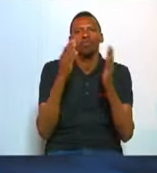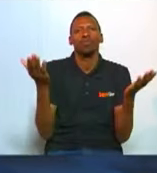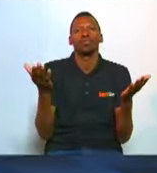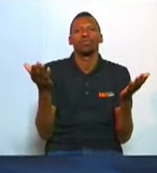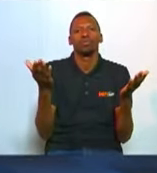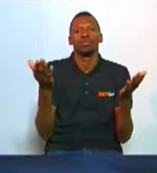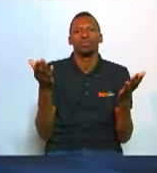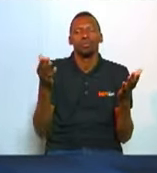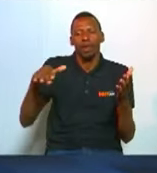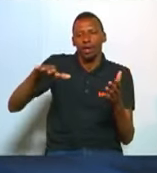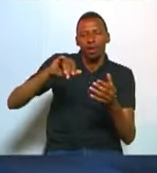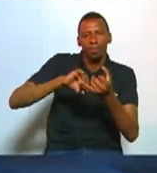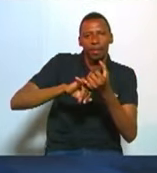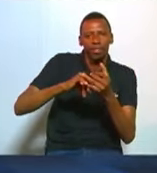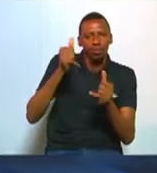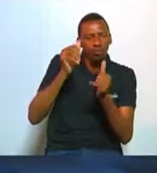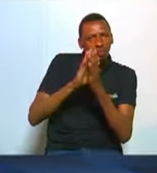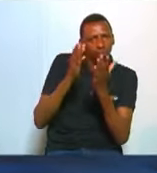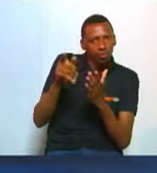the Bible.